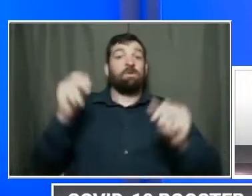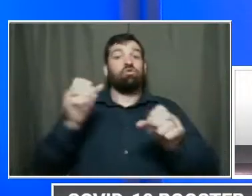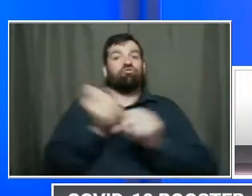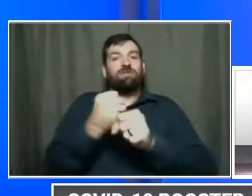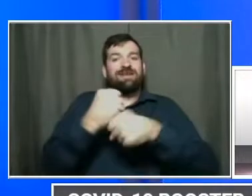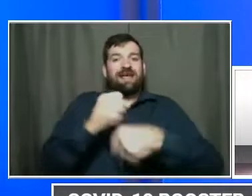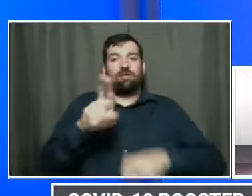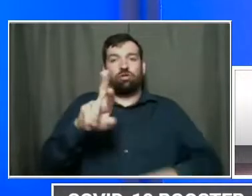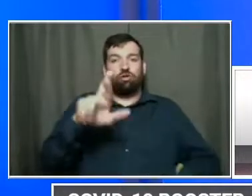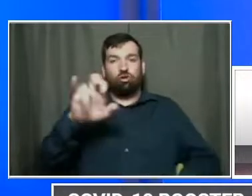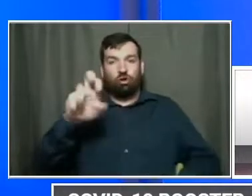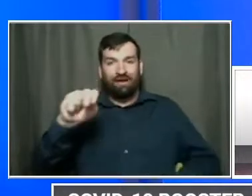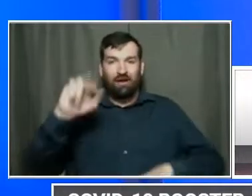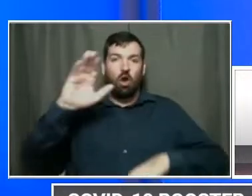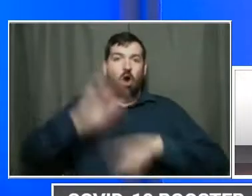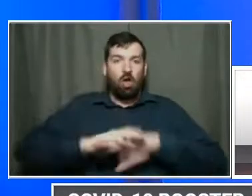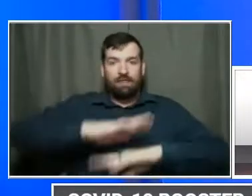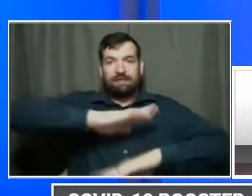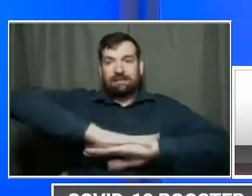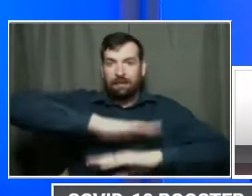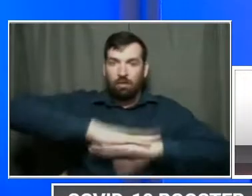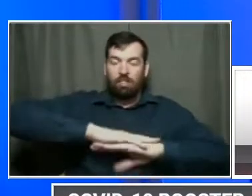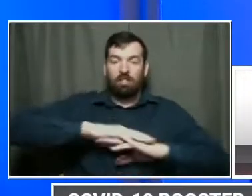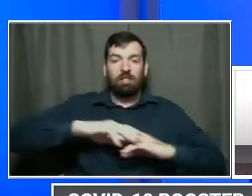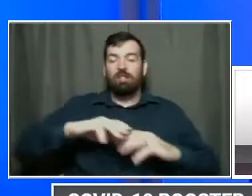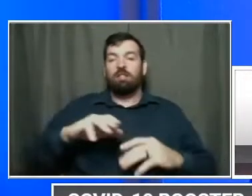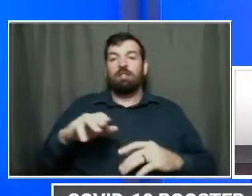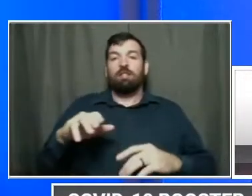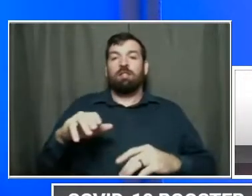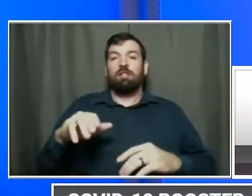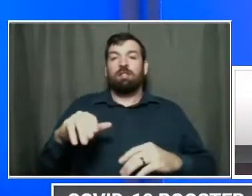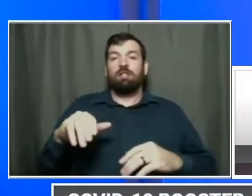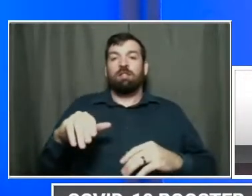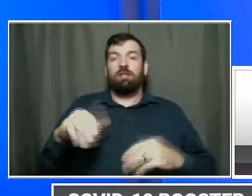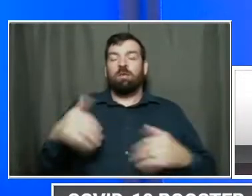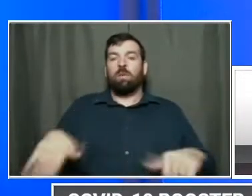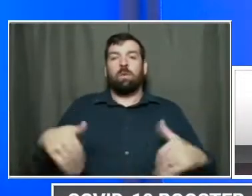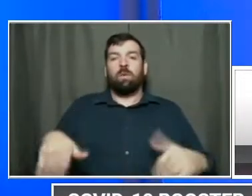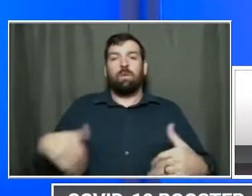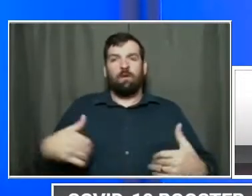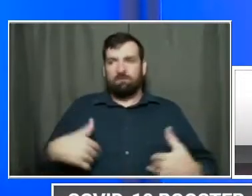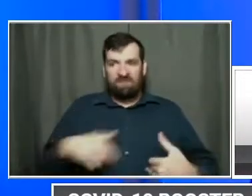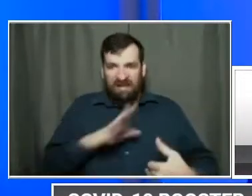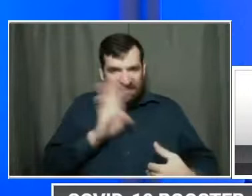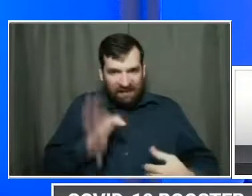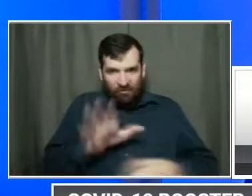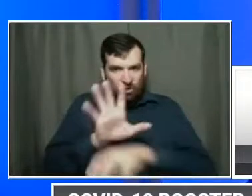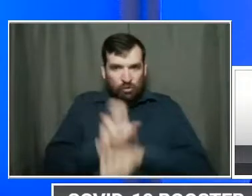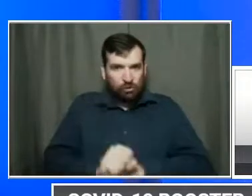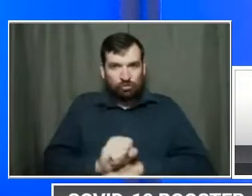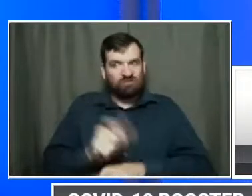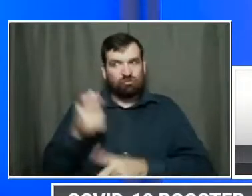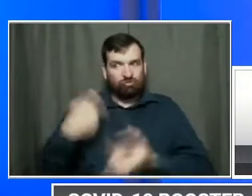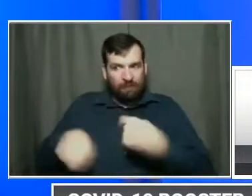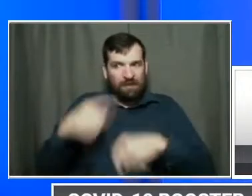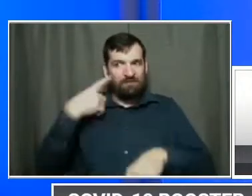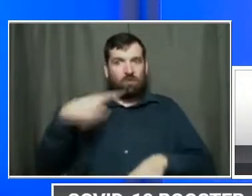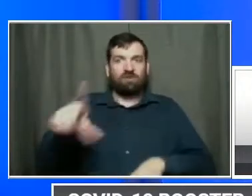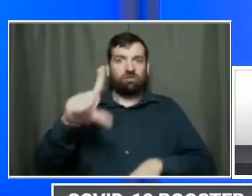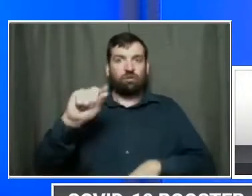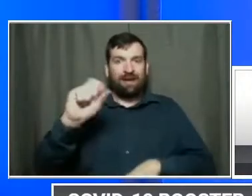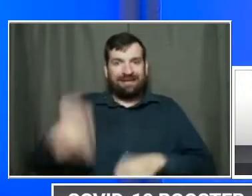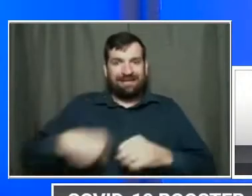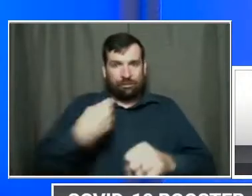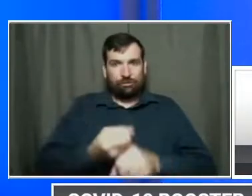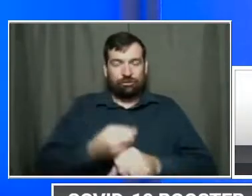on the table. And it's always, I don't ever get used to that. I've been doing transplant for 20 years, and when the